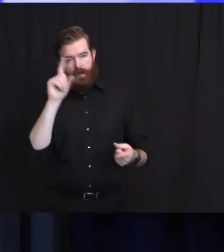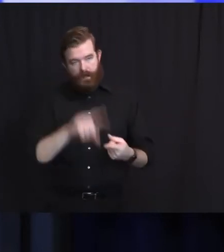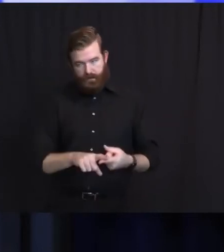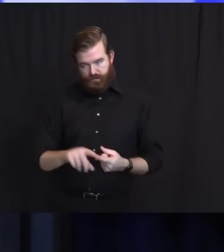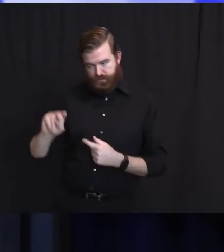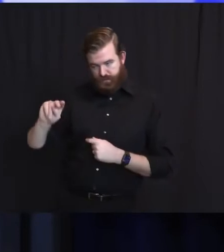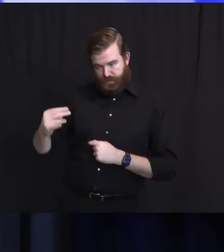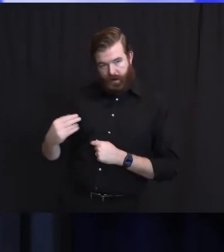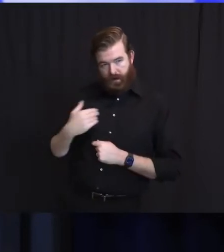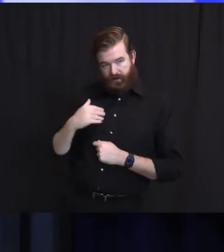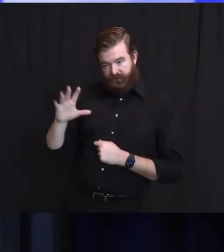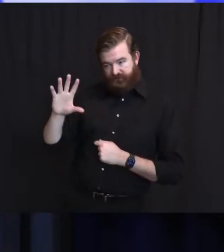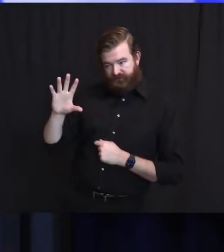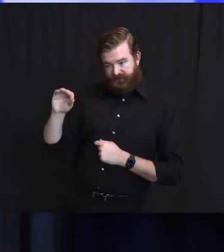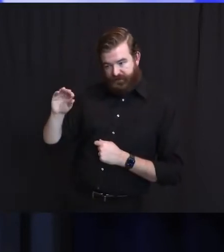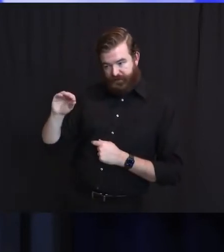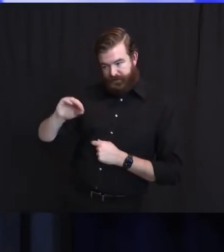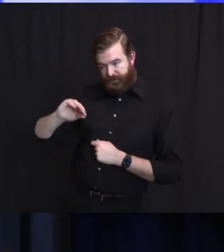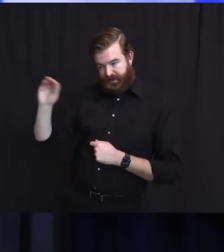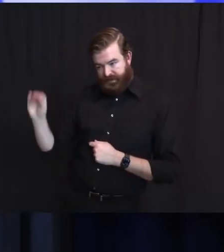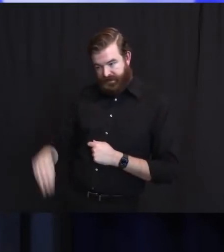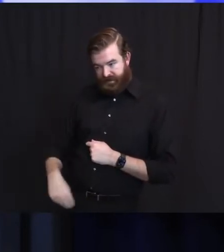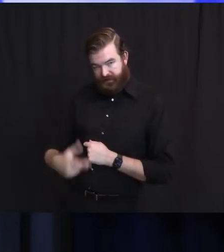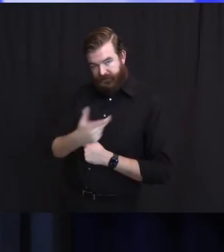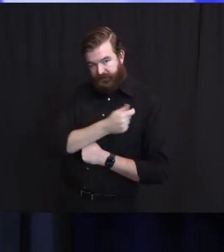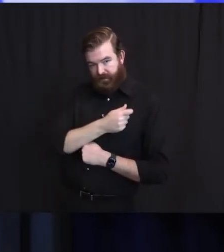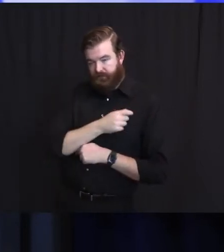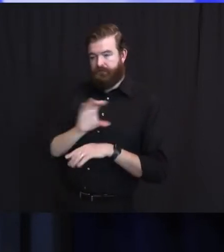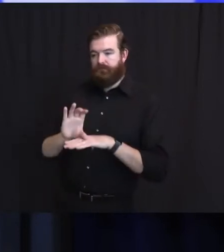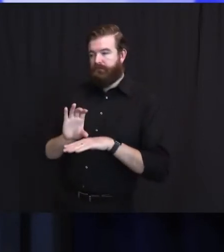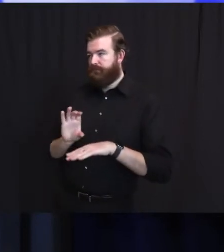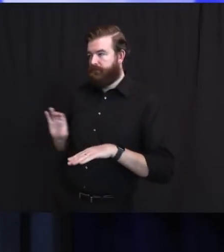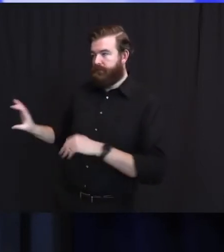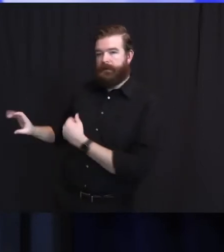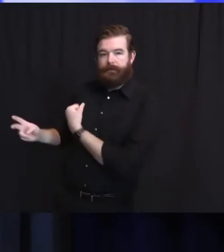doses. In the first week of Pfizer allocations, the state reserved